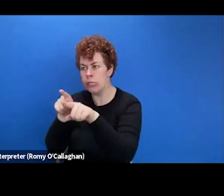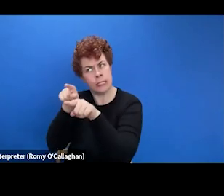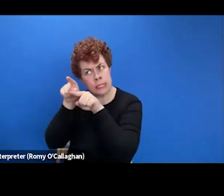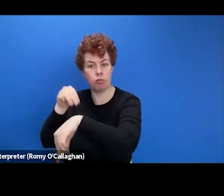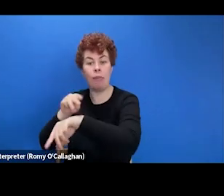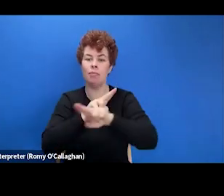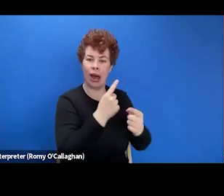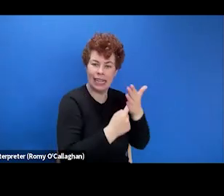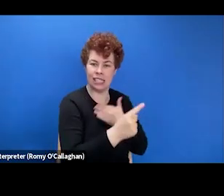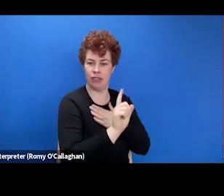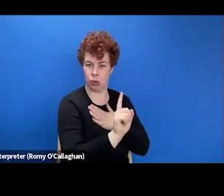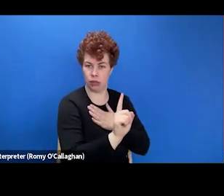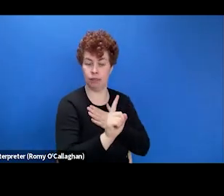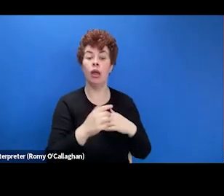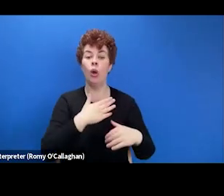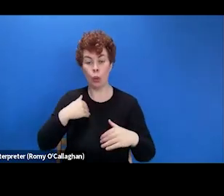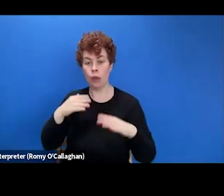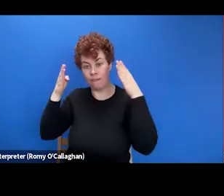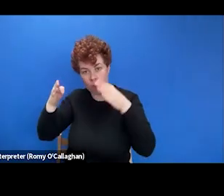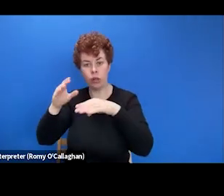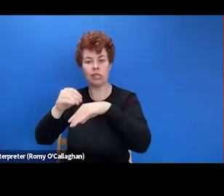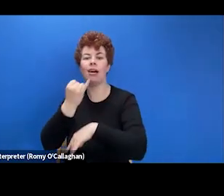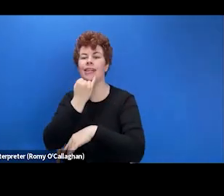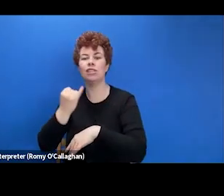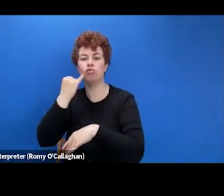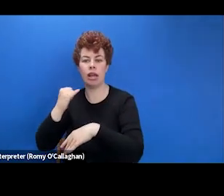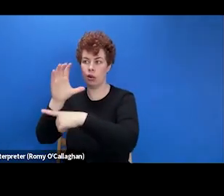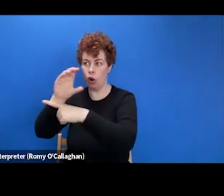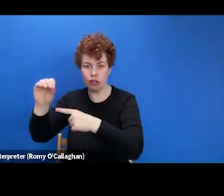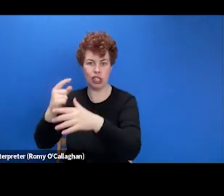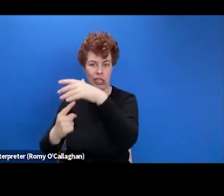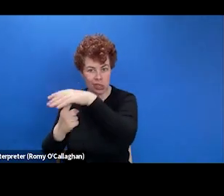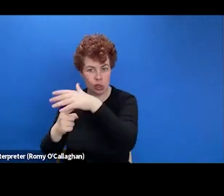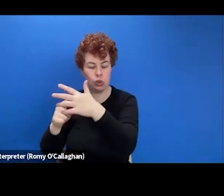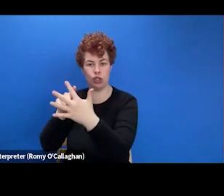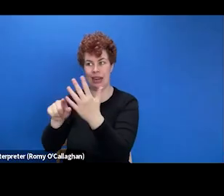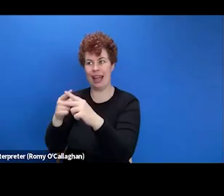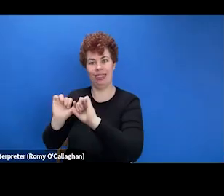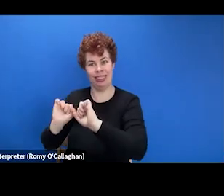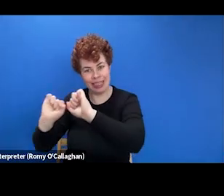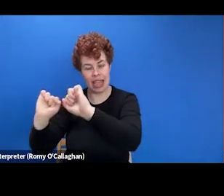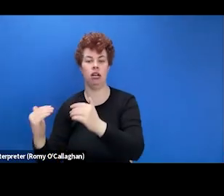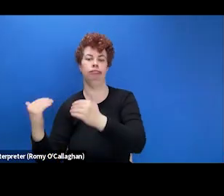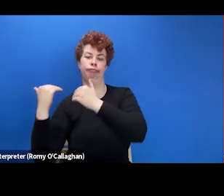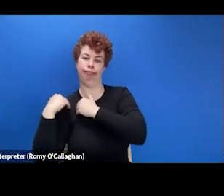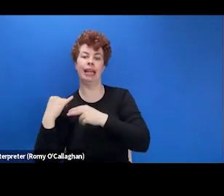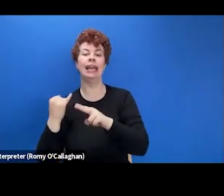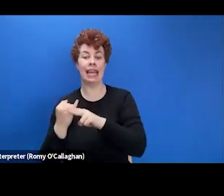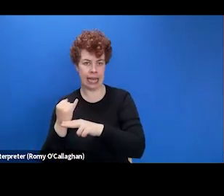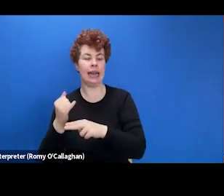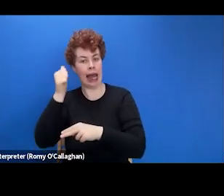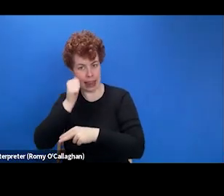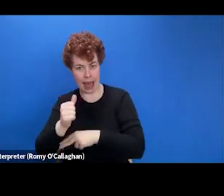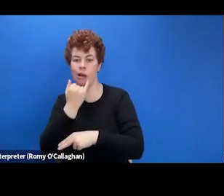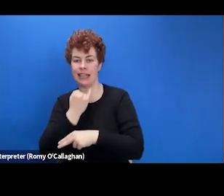we target, of course, Israeli corporations, institutions, and their role in enabling Israel's